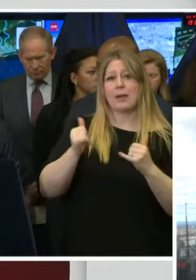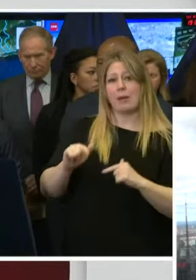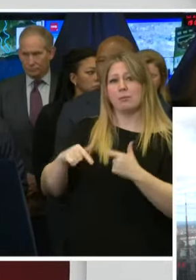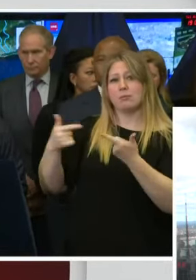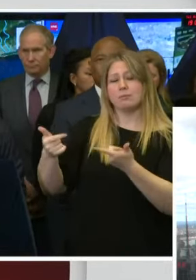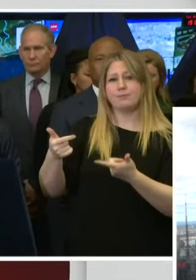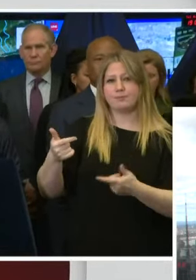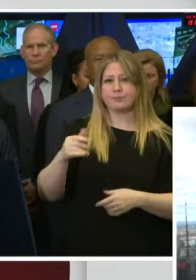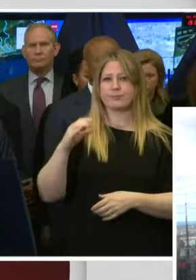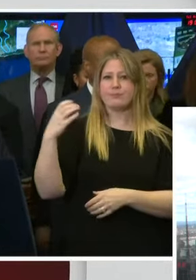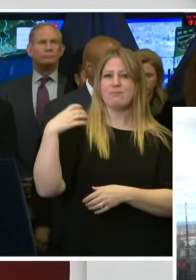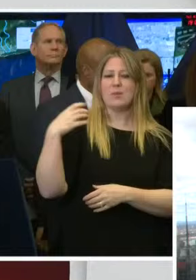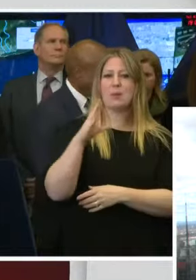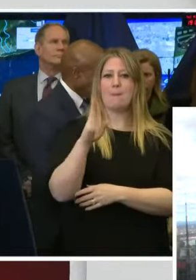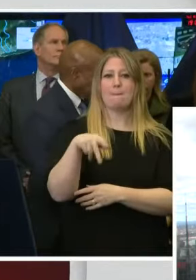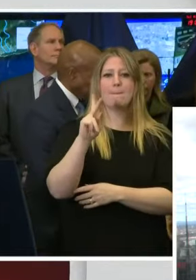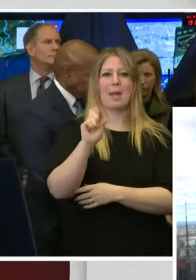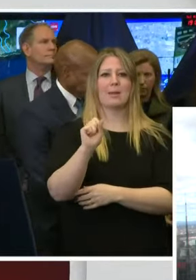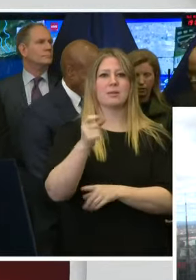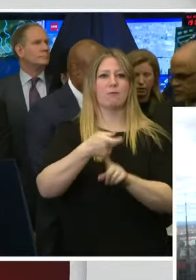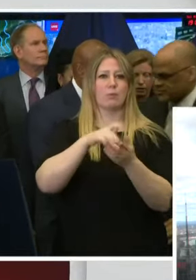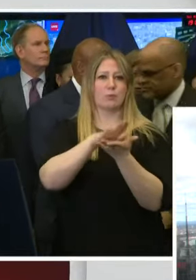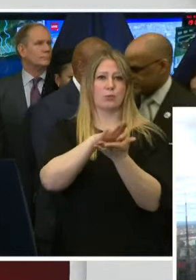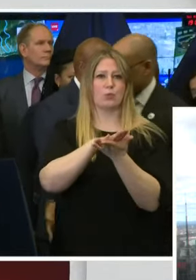Banks for an update on the schools. Thank you.